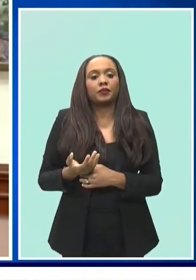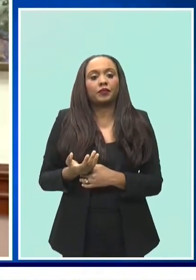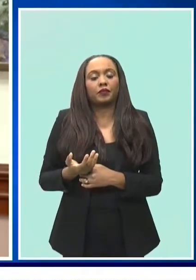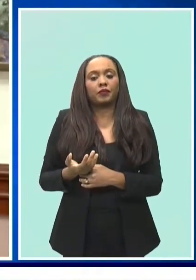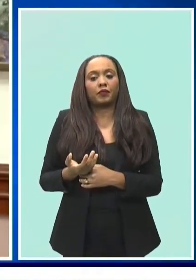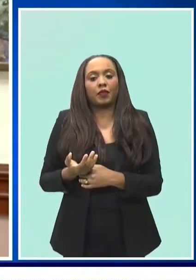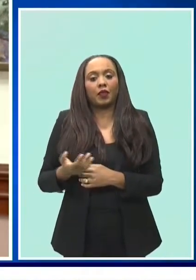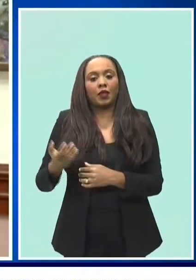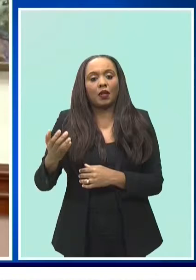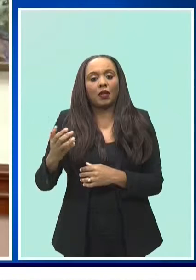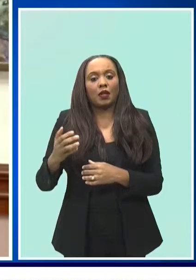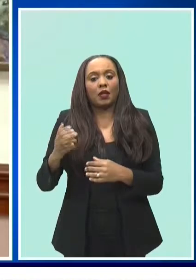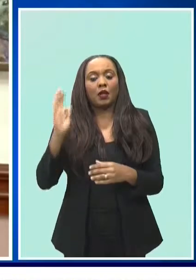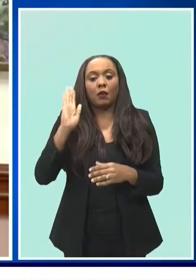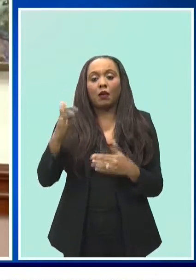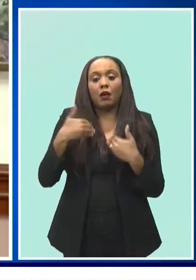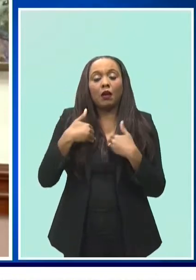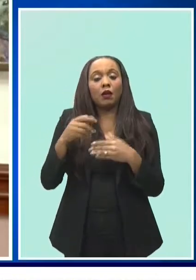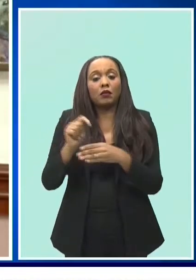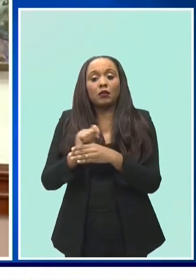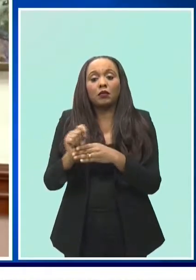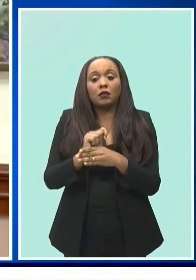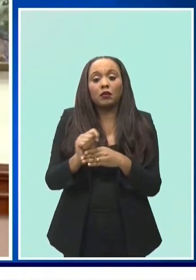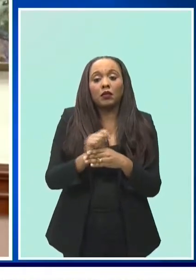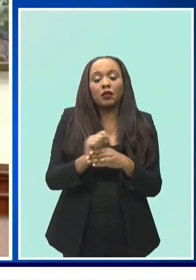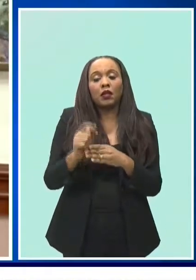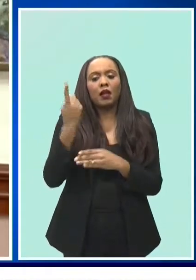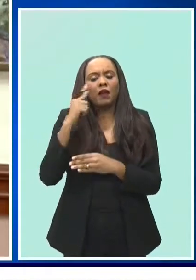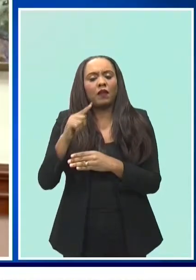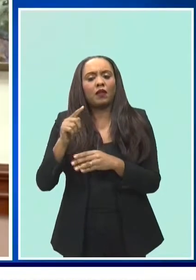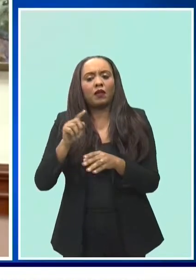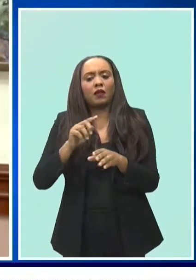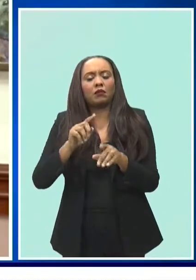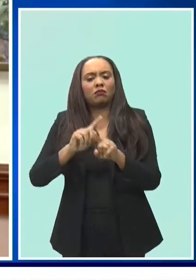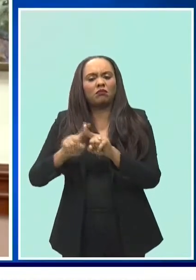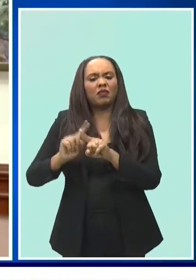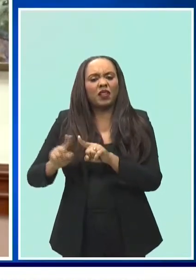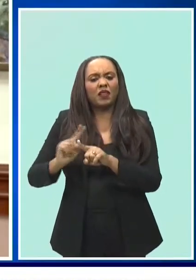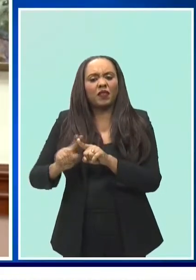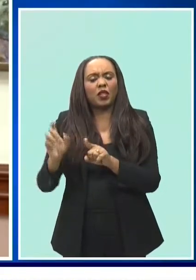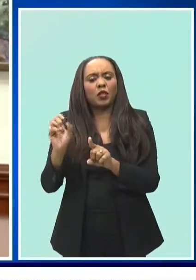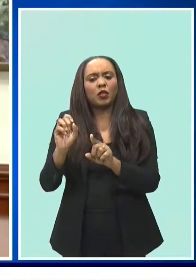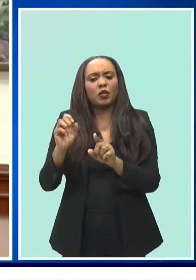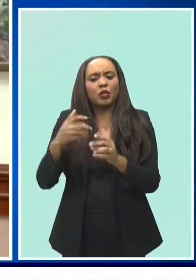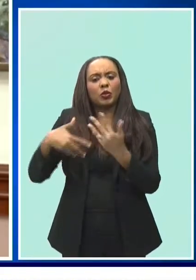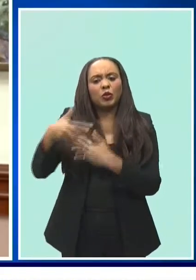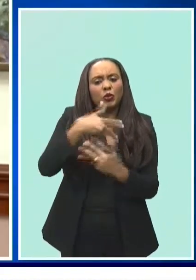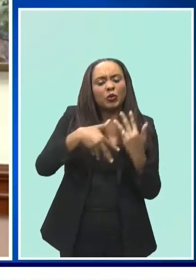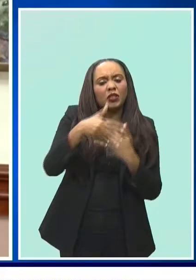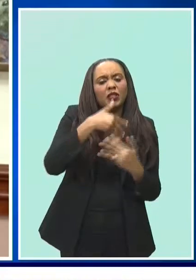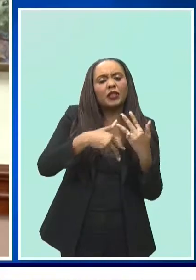be training as it relates to psychosocial development, as it relates to